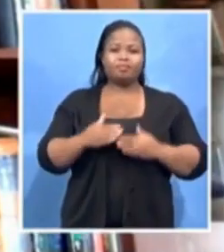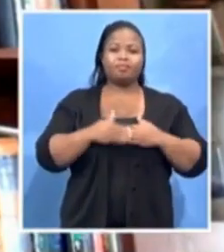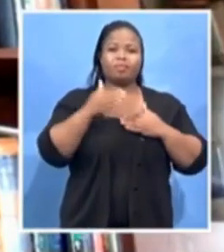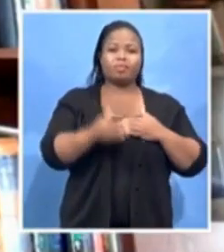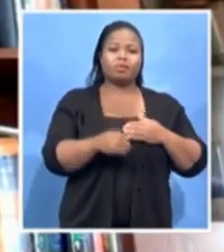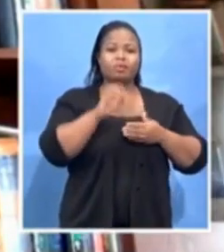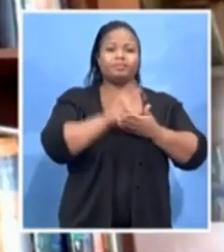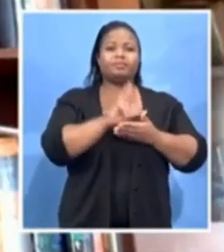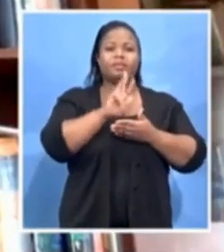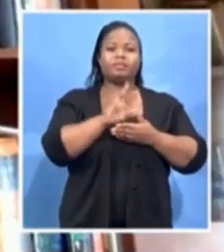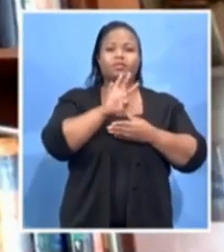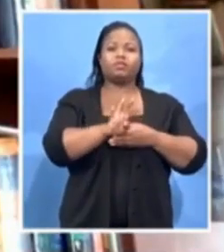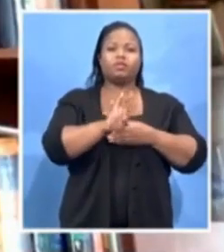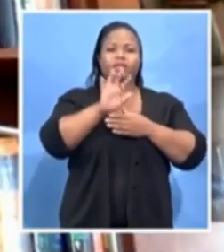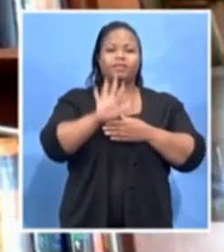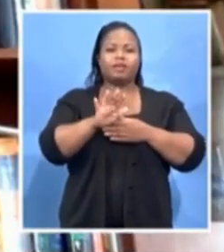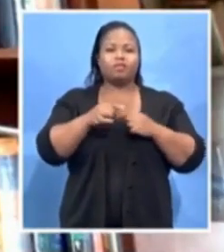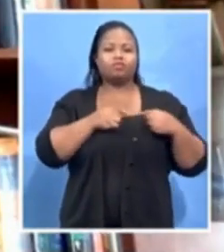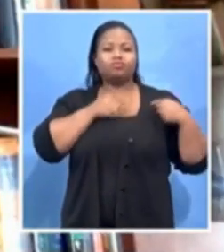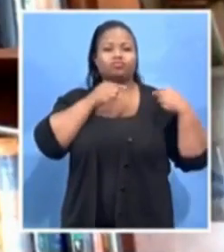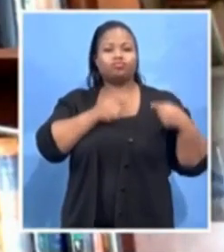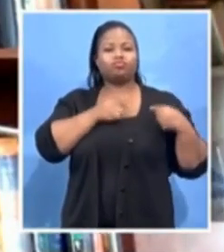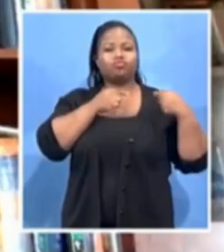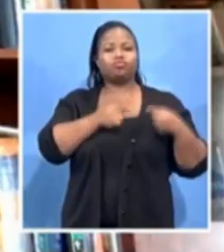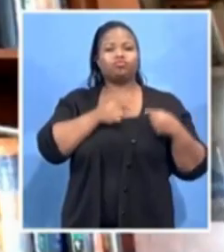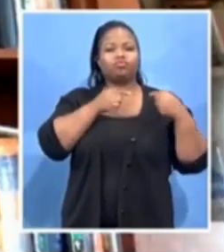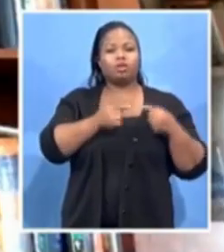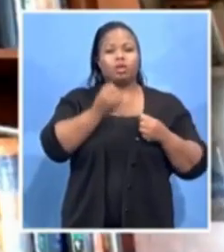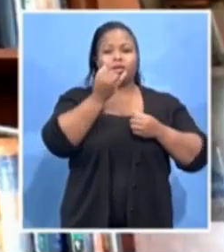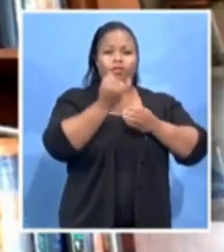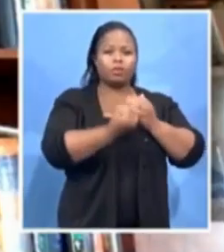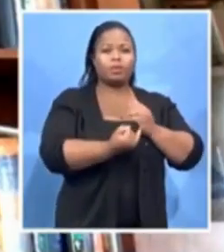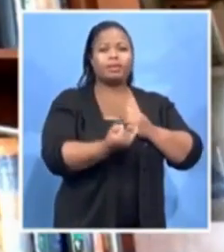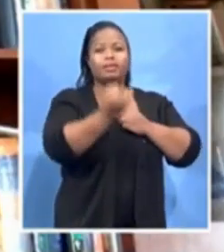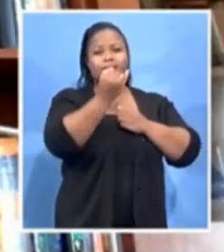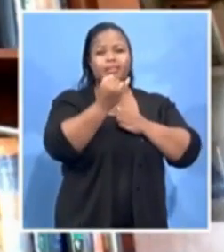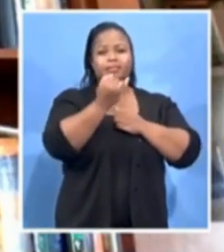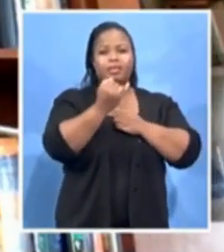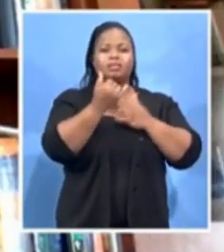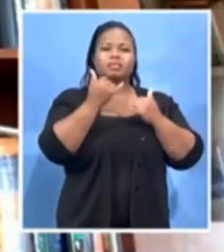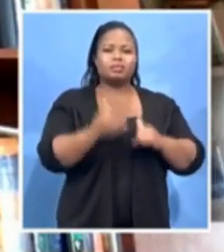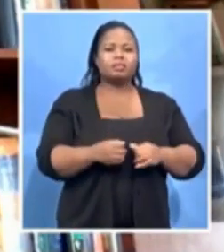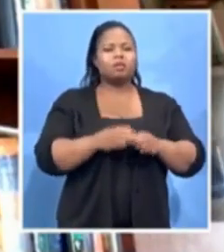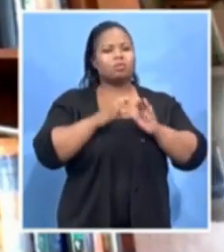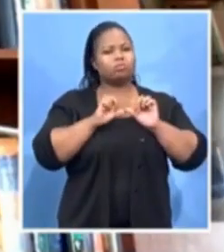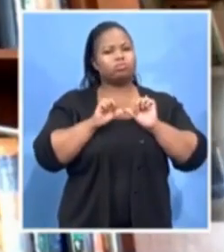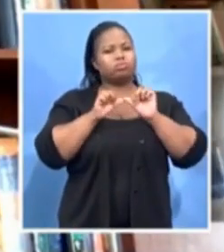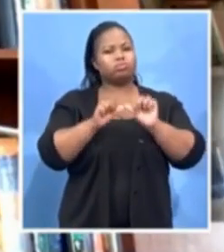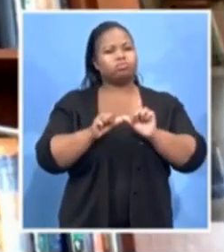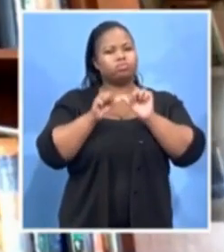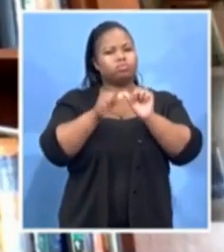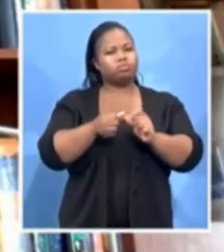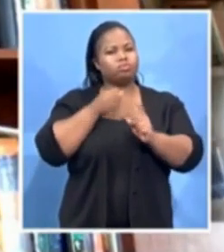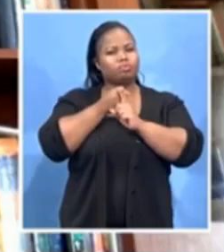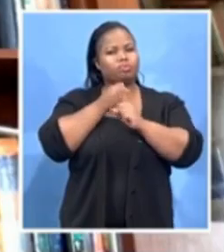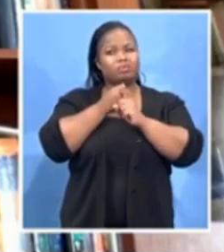struggle for independence was moving in earnest. And I think that the World War had helped in this regard. The